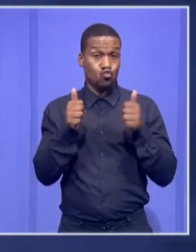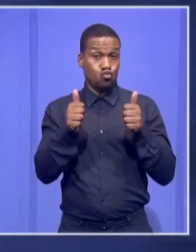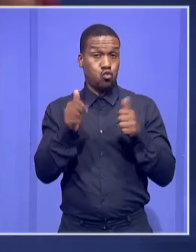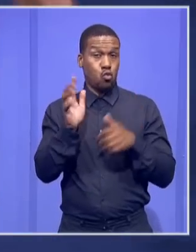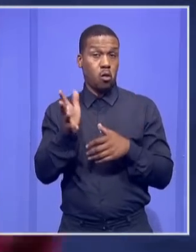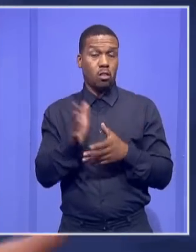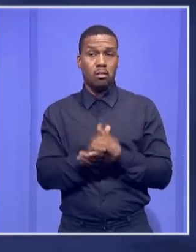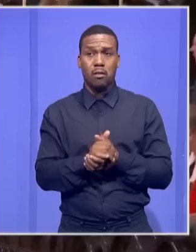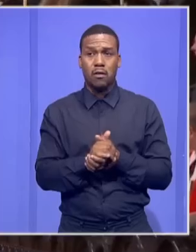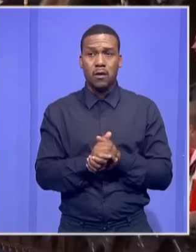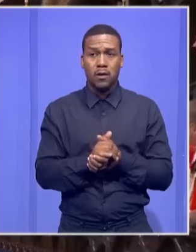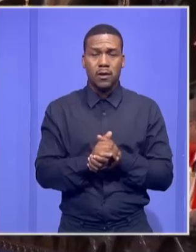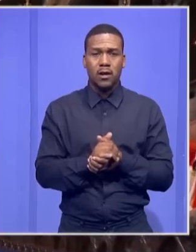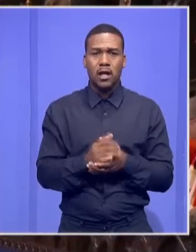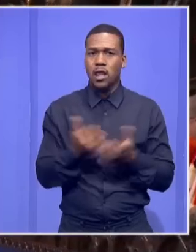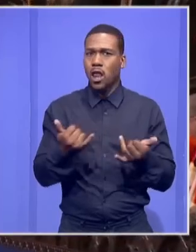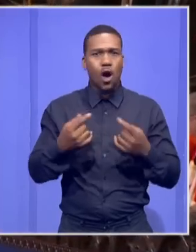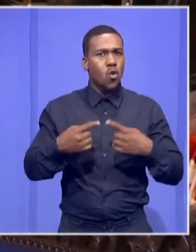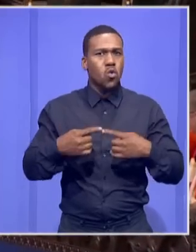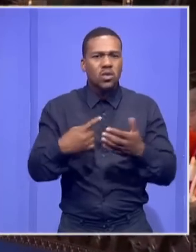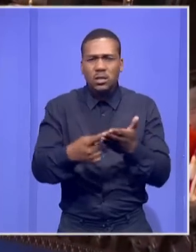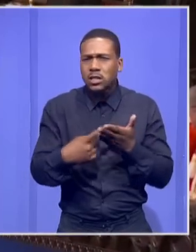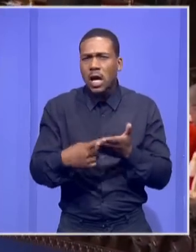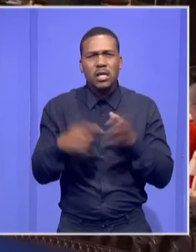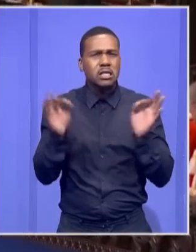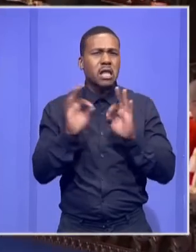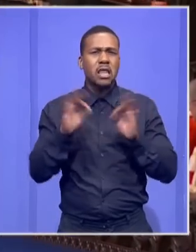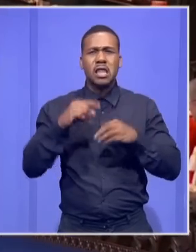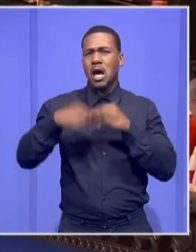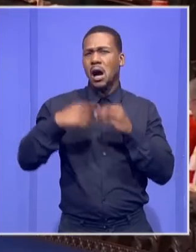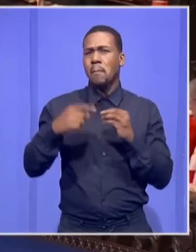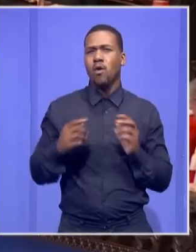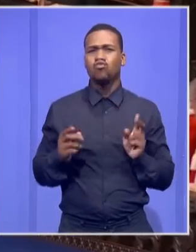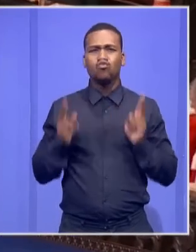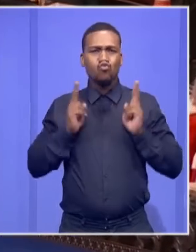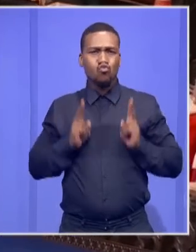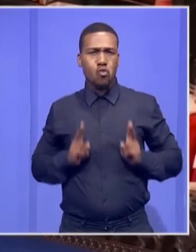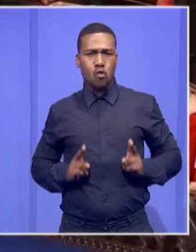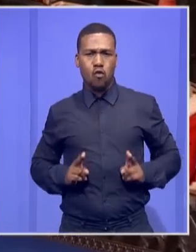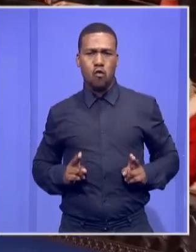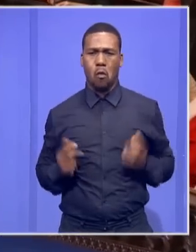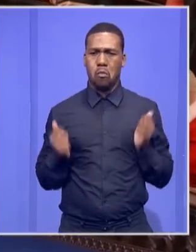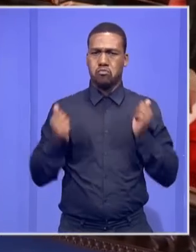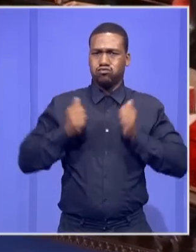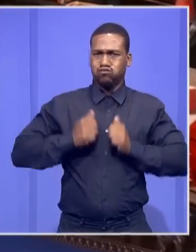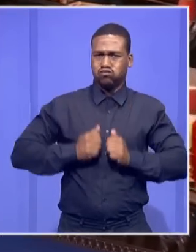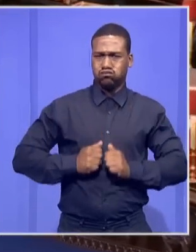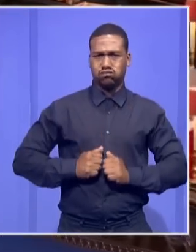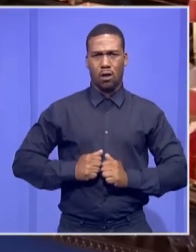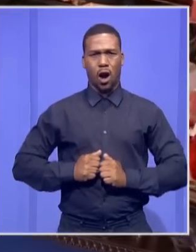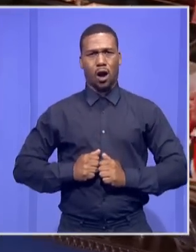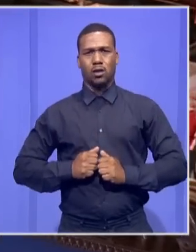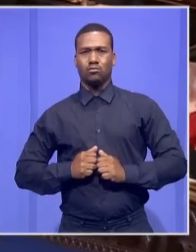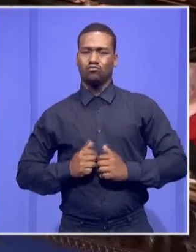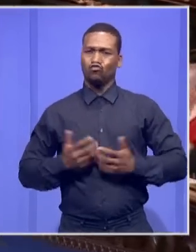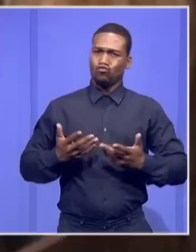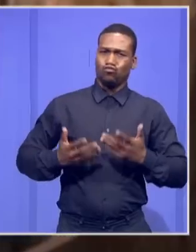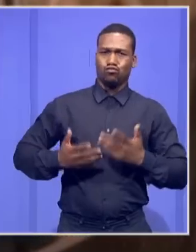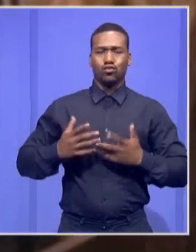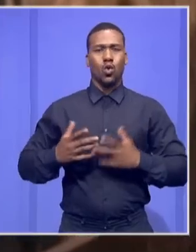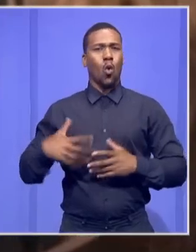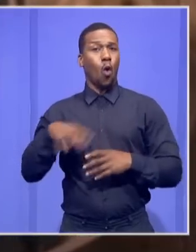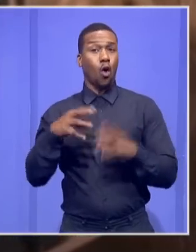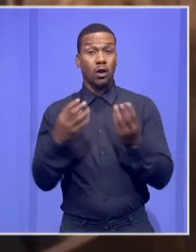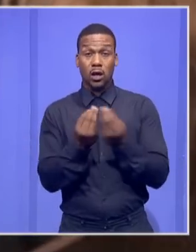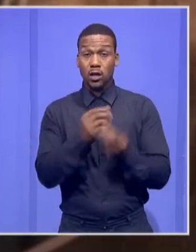even spoken about the gowns and all of the regalia and the crowns and everything you're going to be seeing, there is so much that's going to be